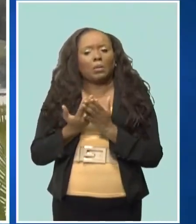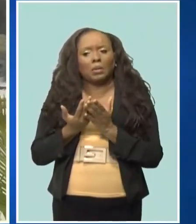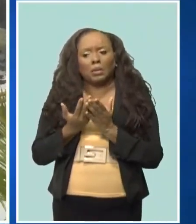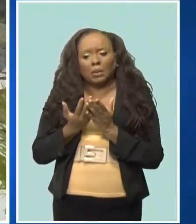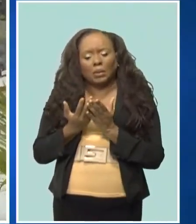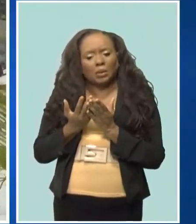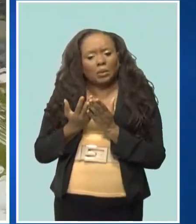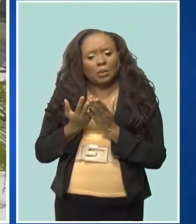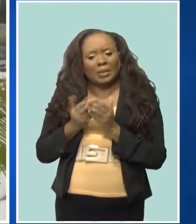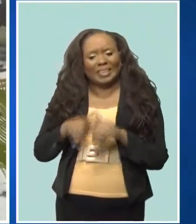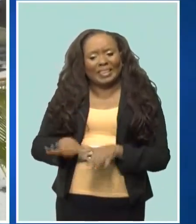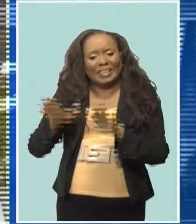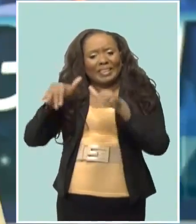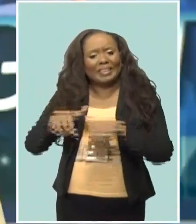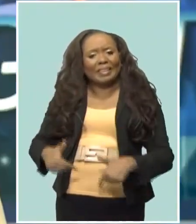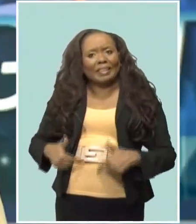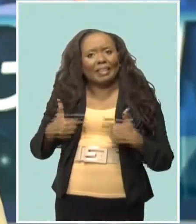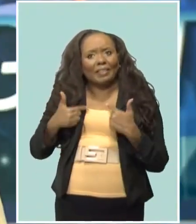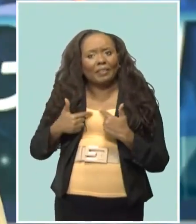for ornamental plants.